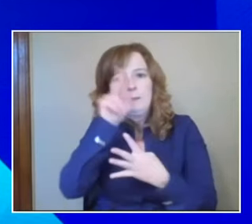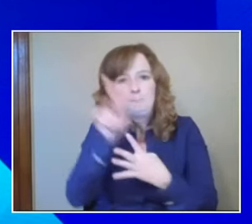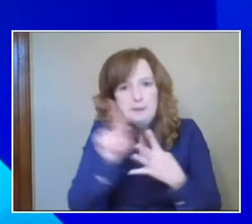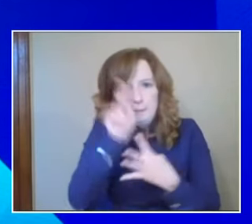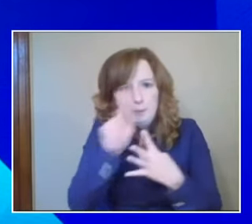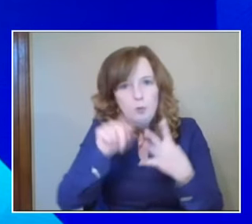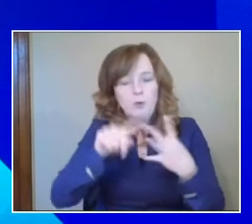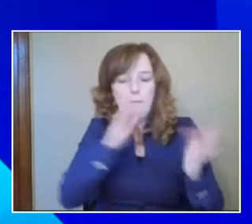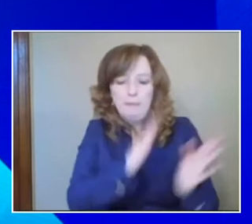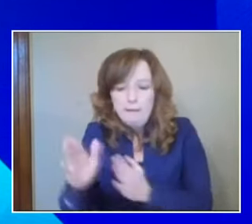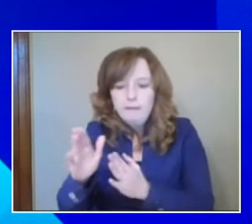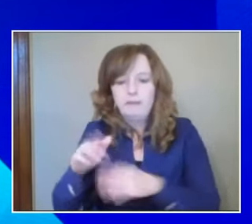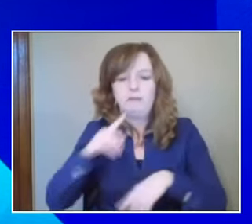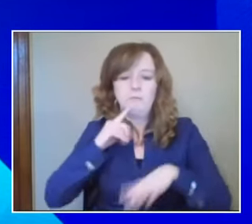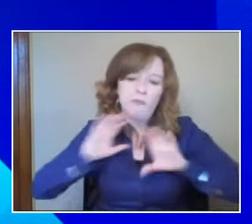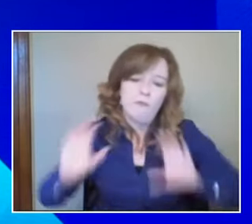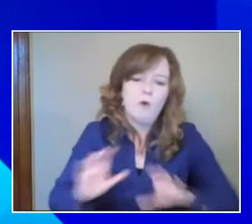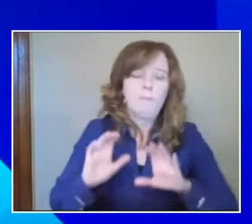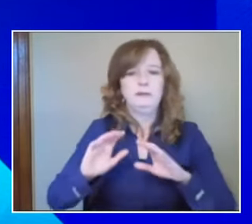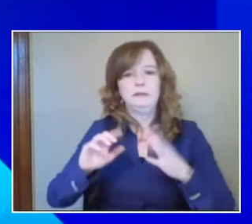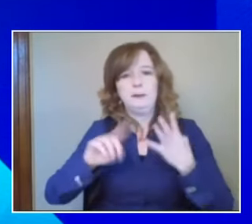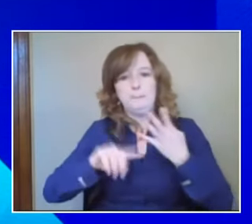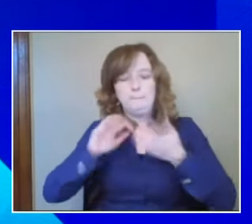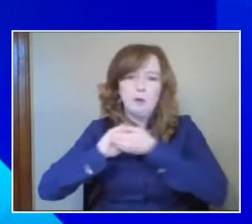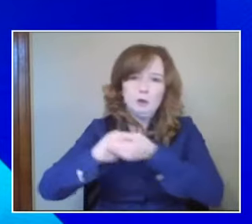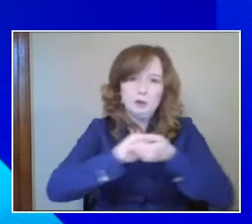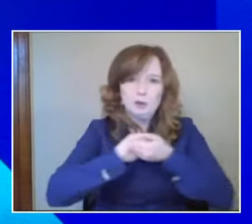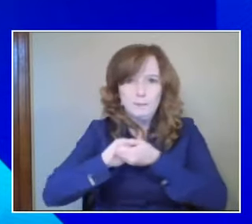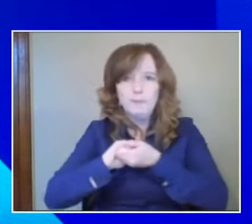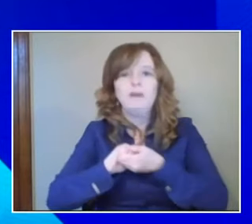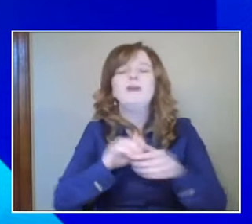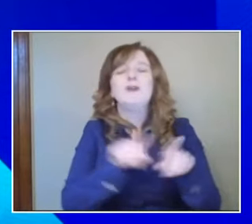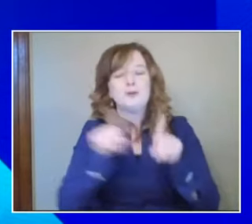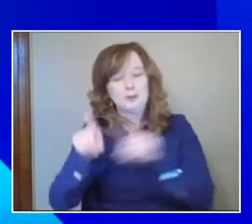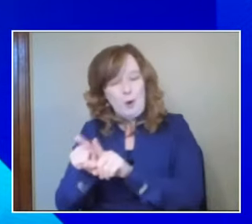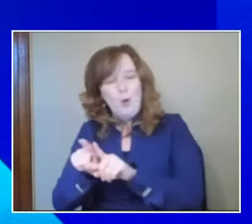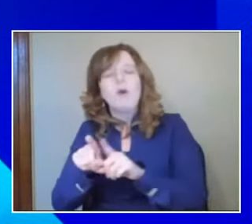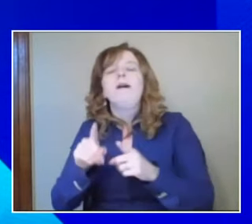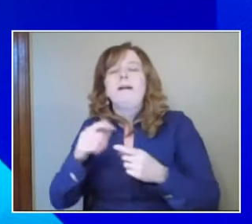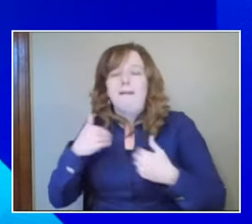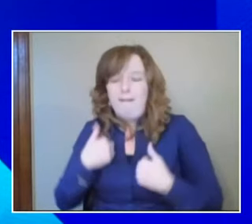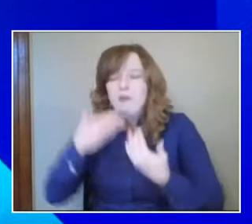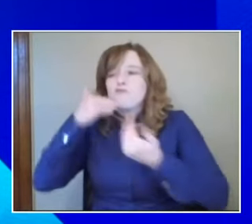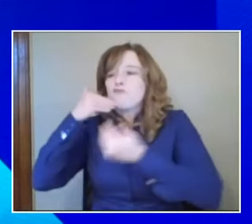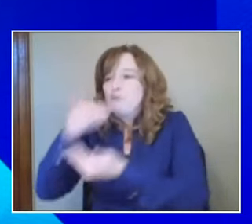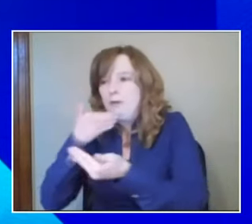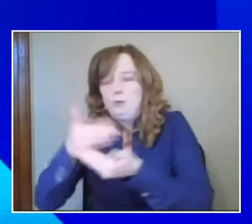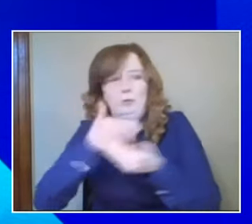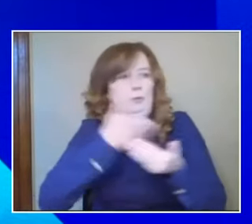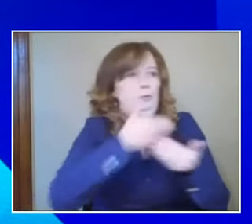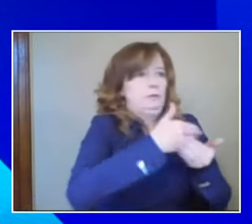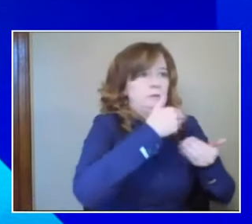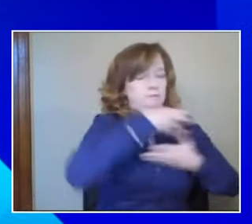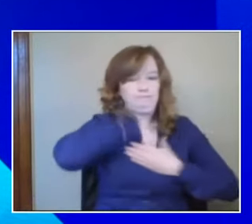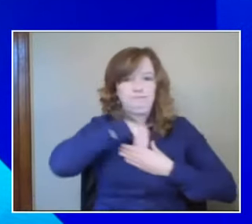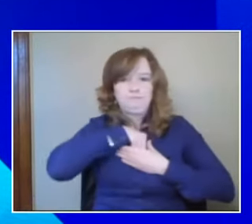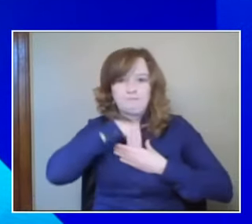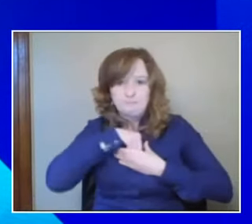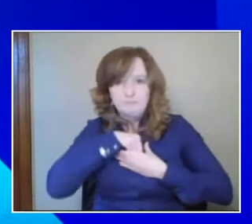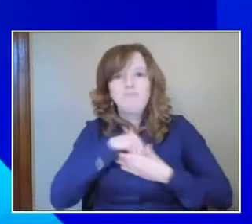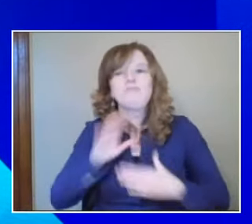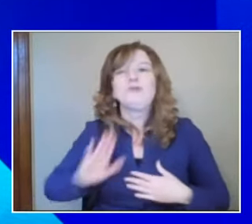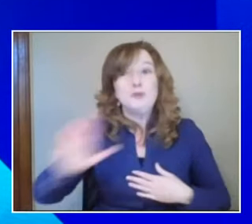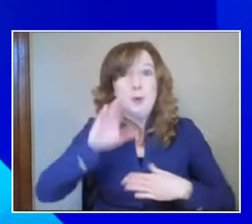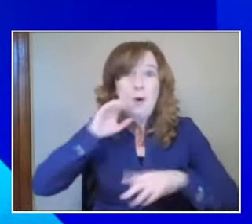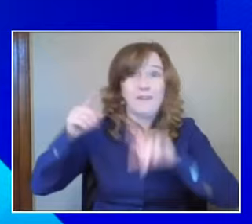and partnerships, and have an attitude of gratitude. Without a doubt, your future will be bright.